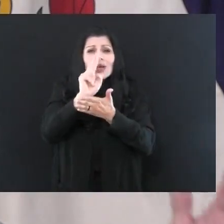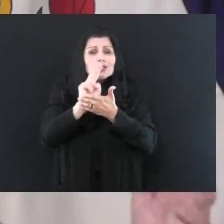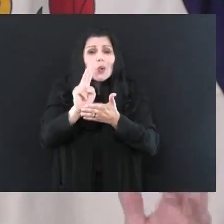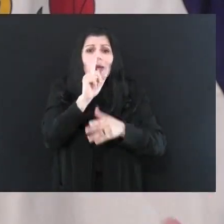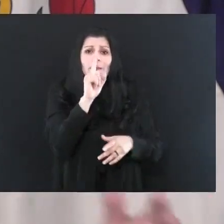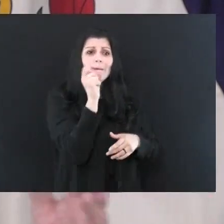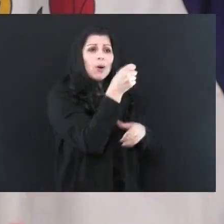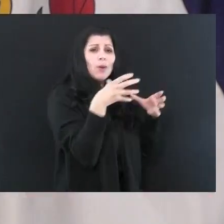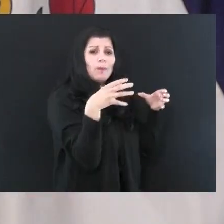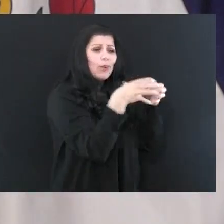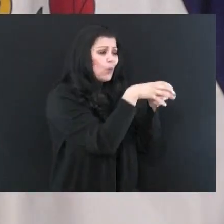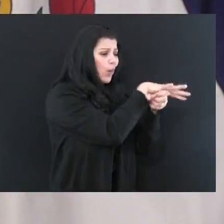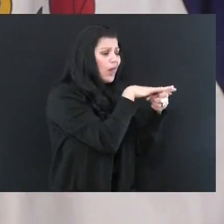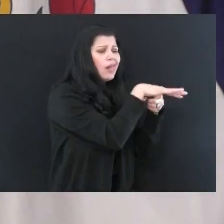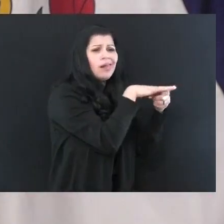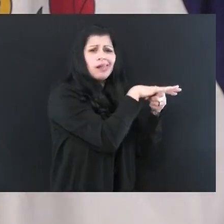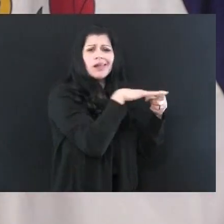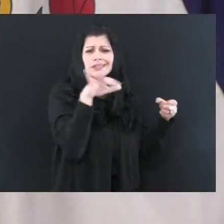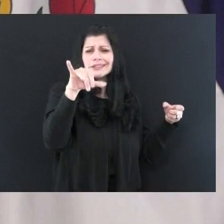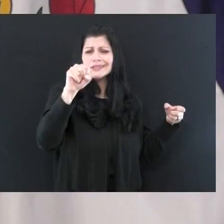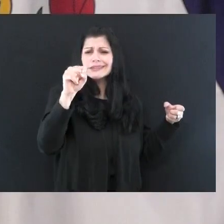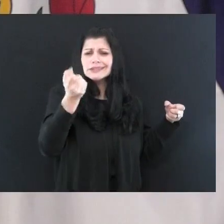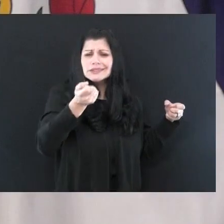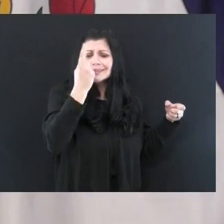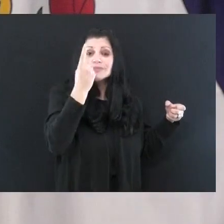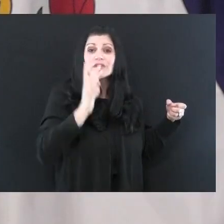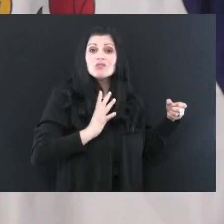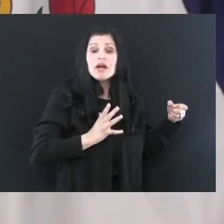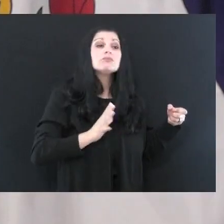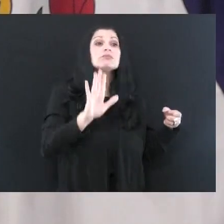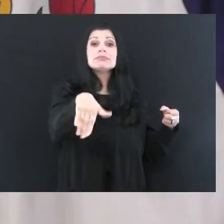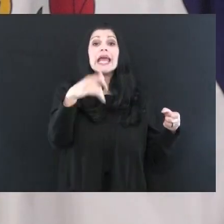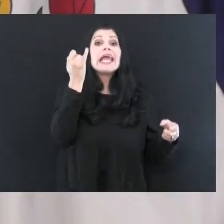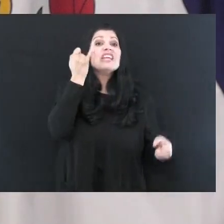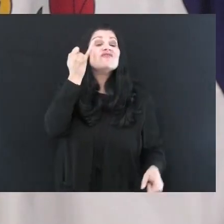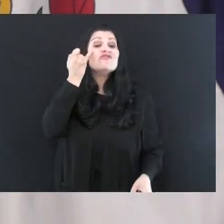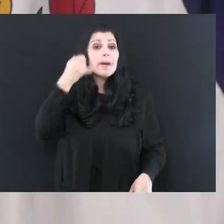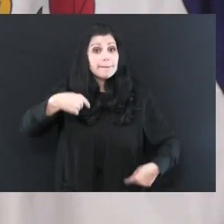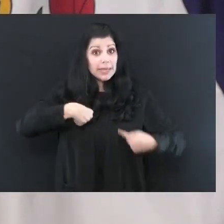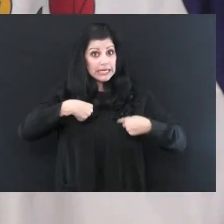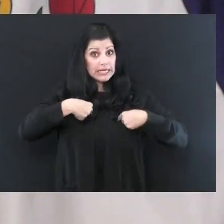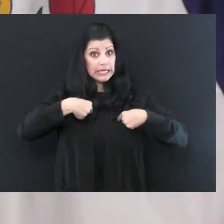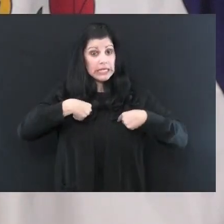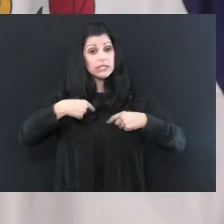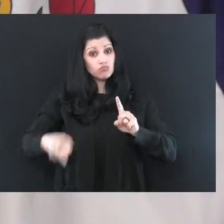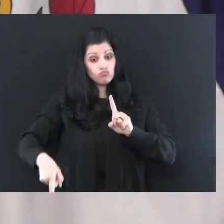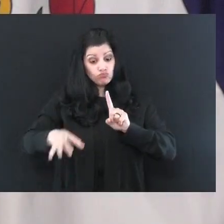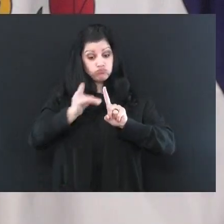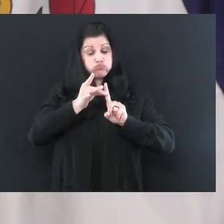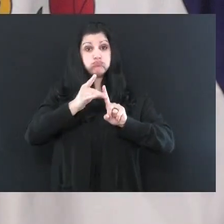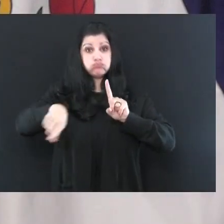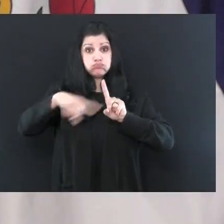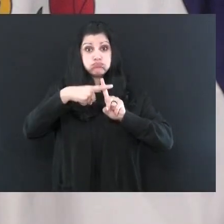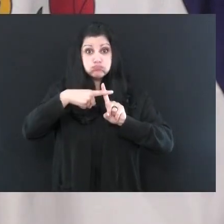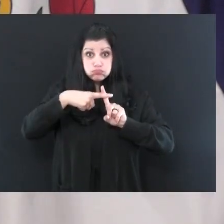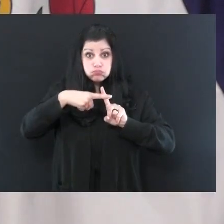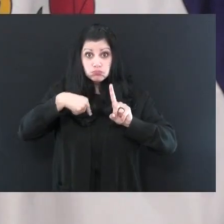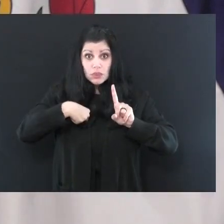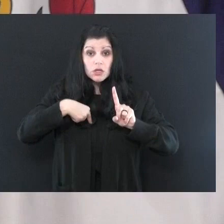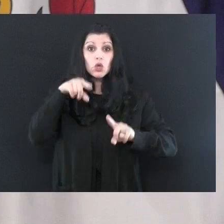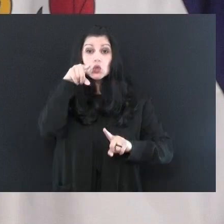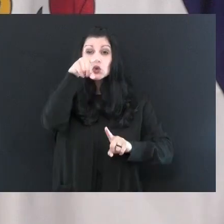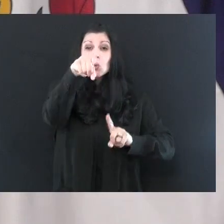everything. Surely to God above, if I were to have tested, to be test positive, if you would be tested